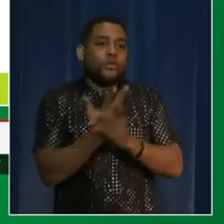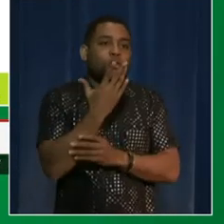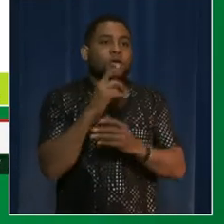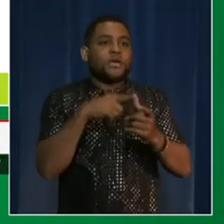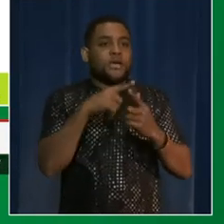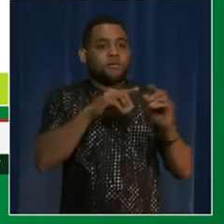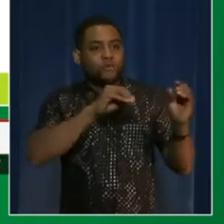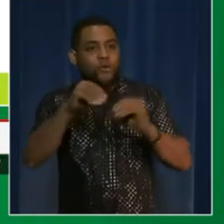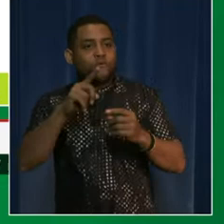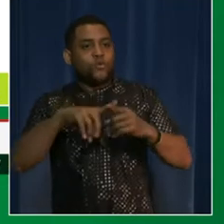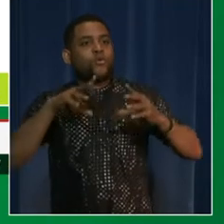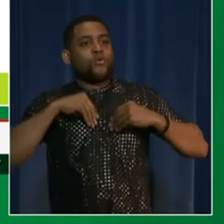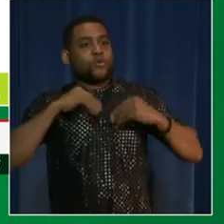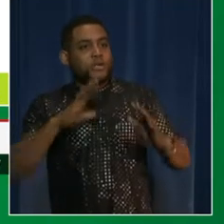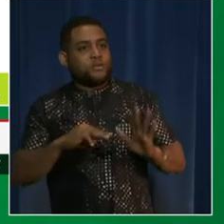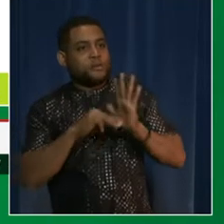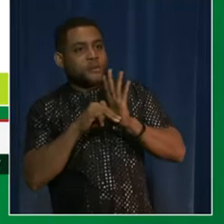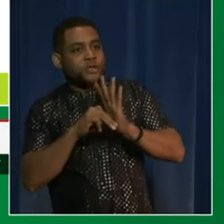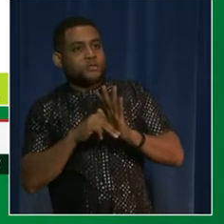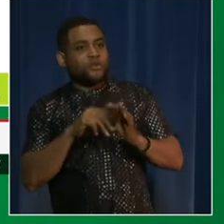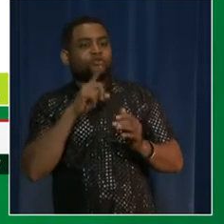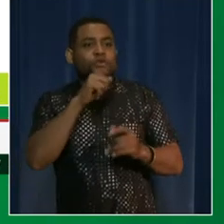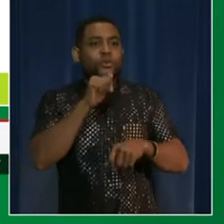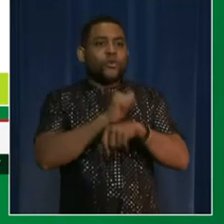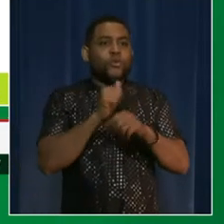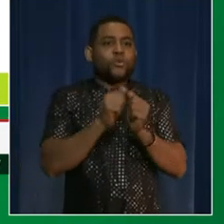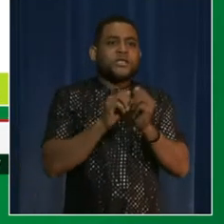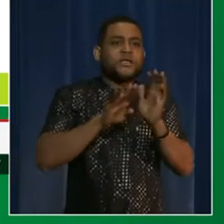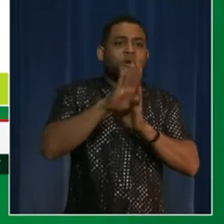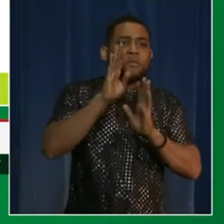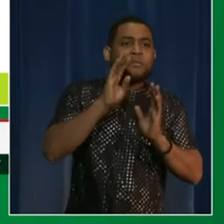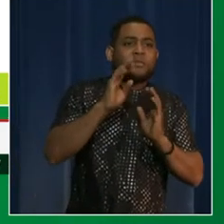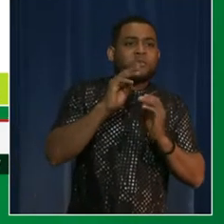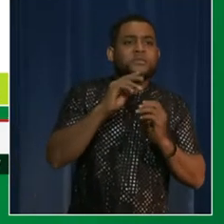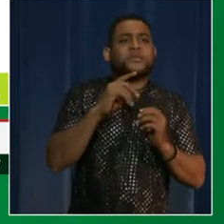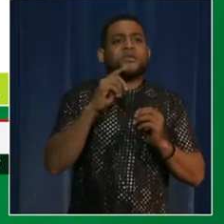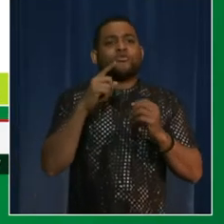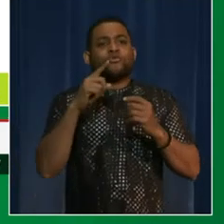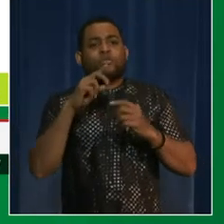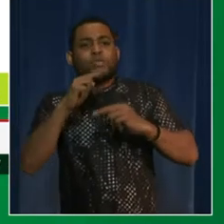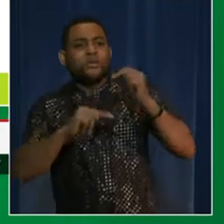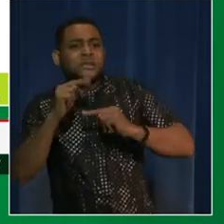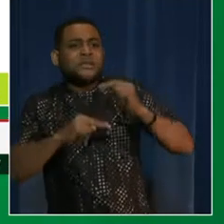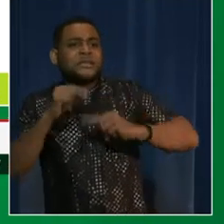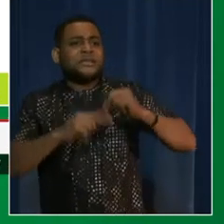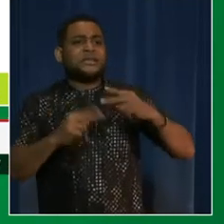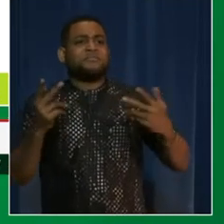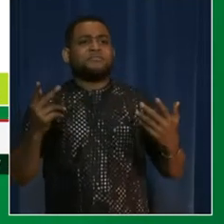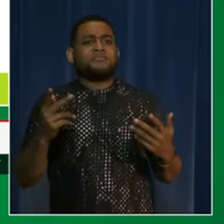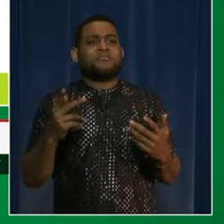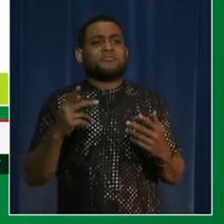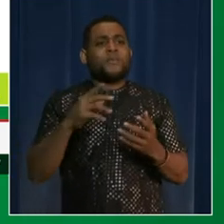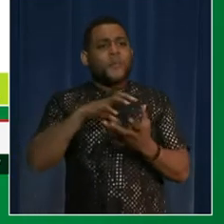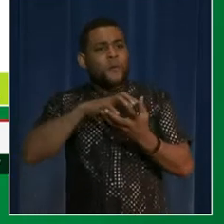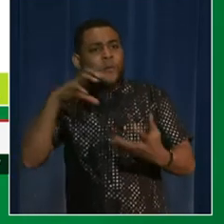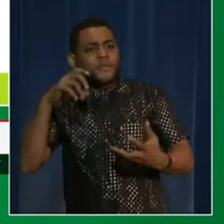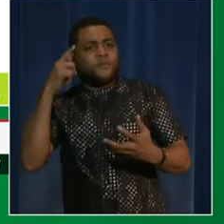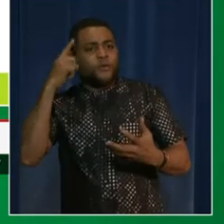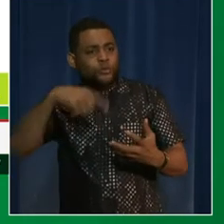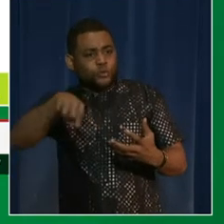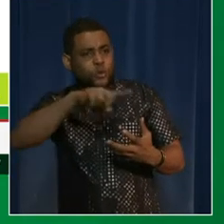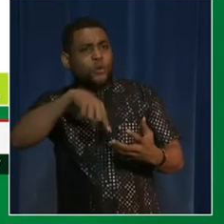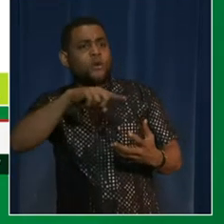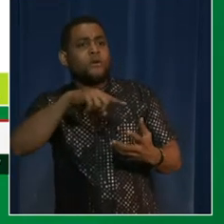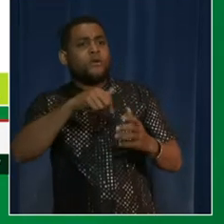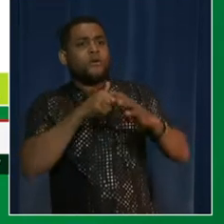working with developers to really build a generational wealth for underrepresented minorities is a key piece of what we do, and we're very excited to be